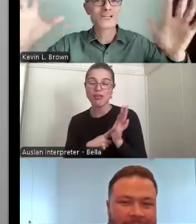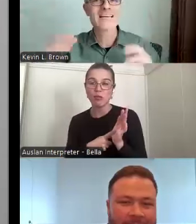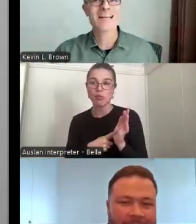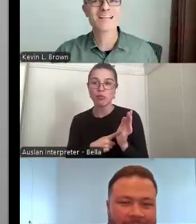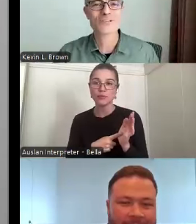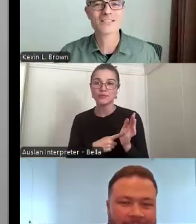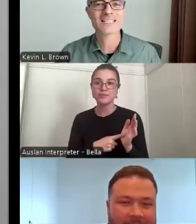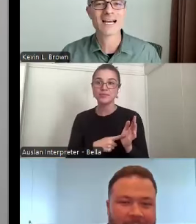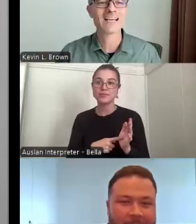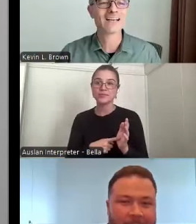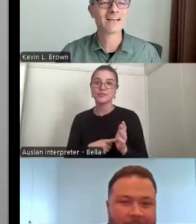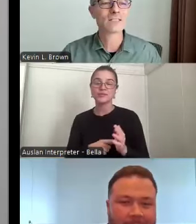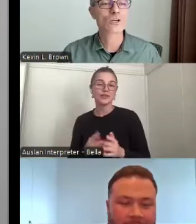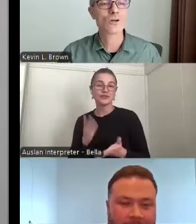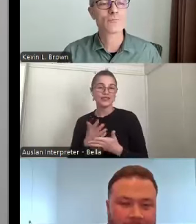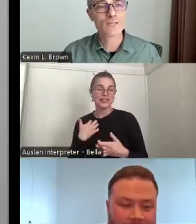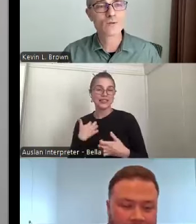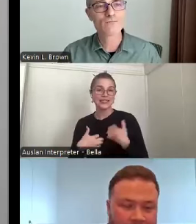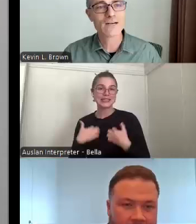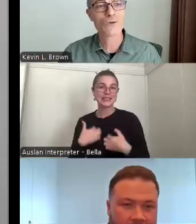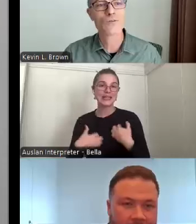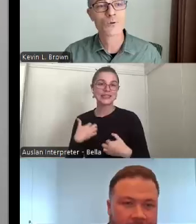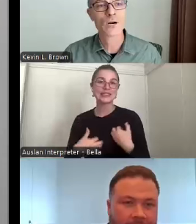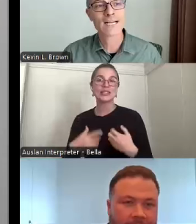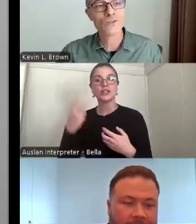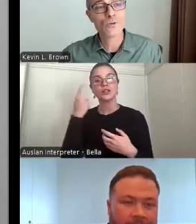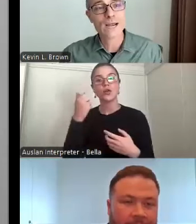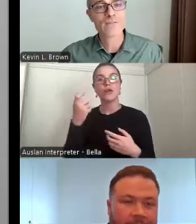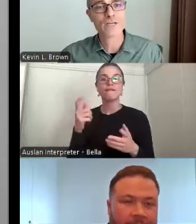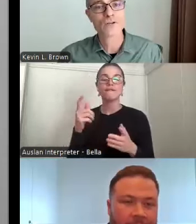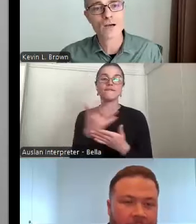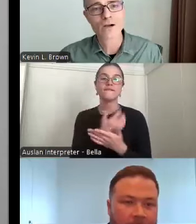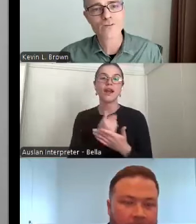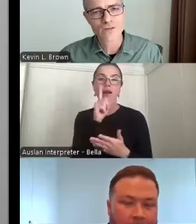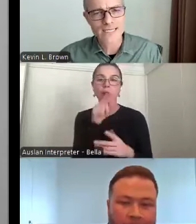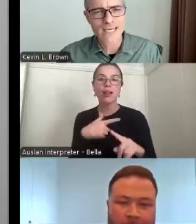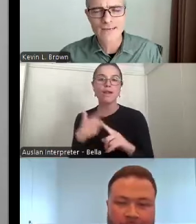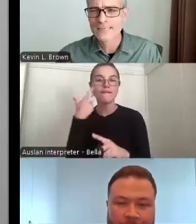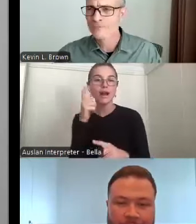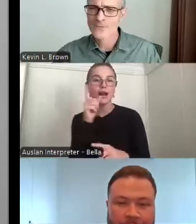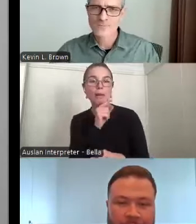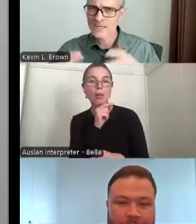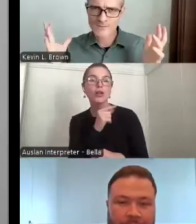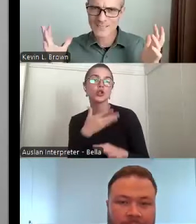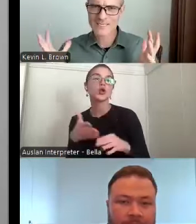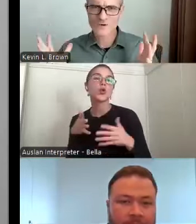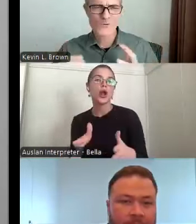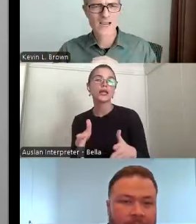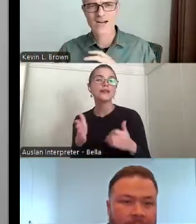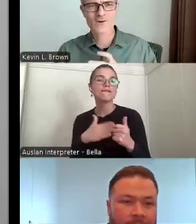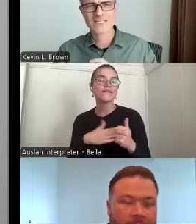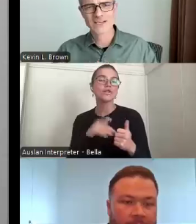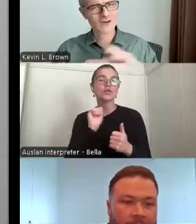we're just at it, which is exciting. It's called Fundable and Findable, the brand new way to fix your nonprofit fundraising. It's been a bestseller